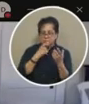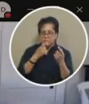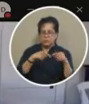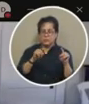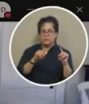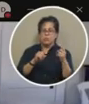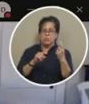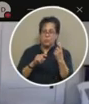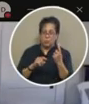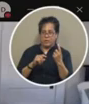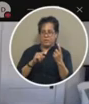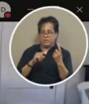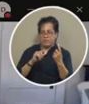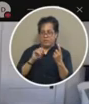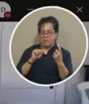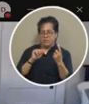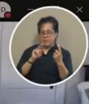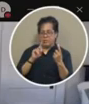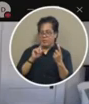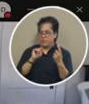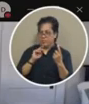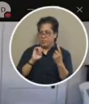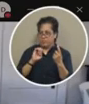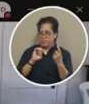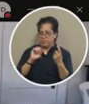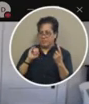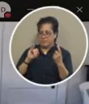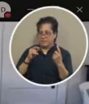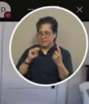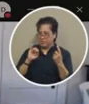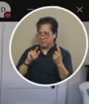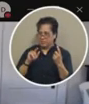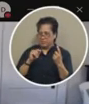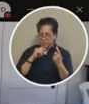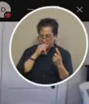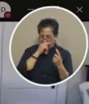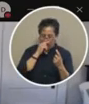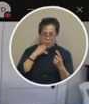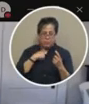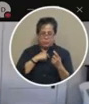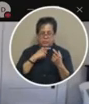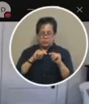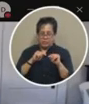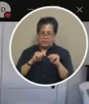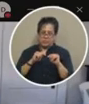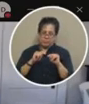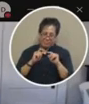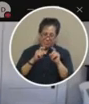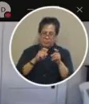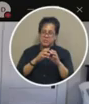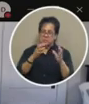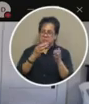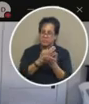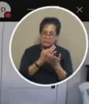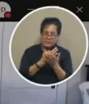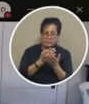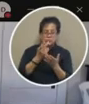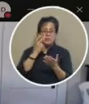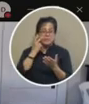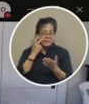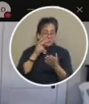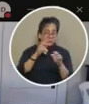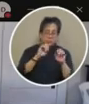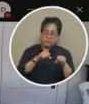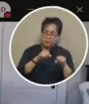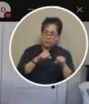even one audible pedestrian signal. I think what we tried to do is allocate as much funding as possible to see if it was possible,